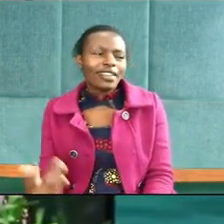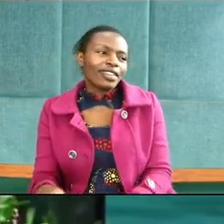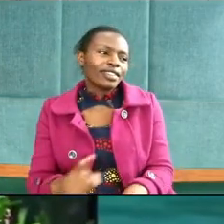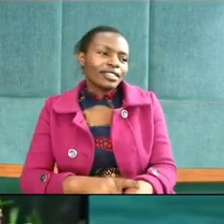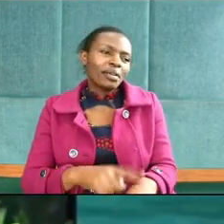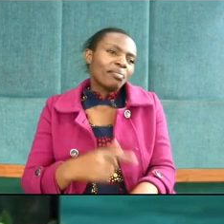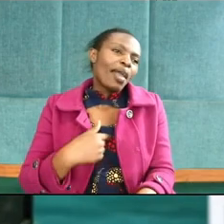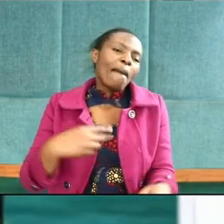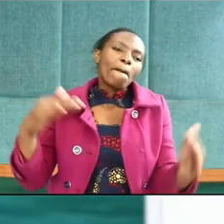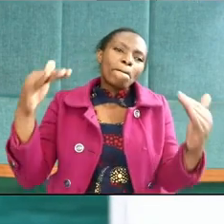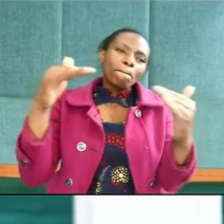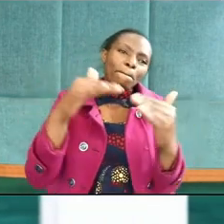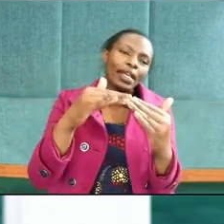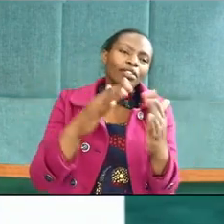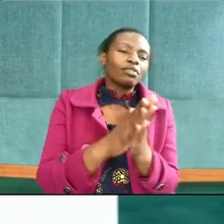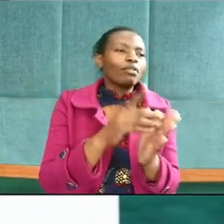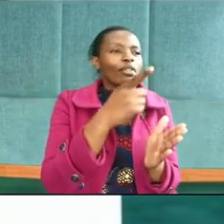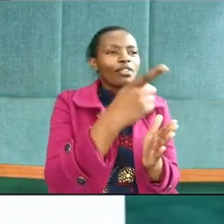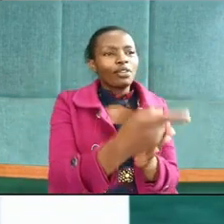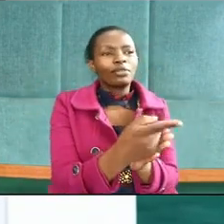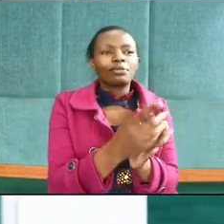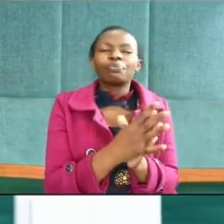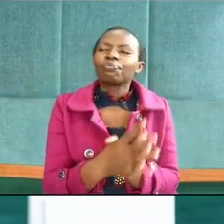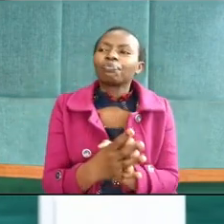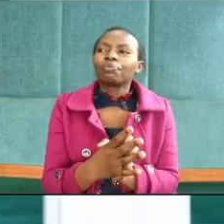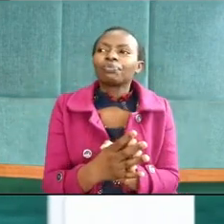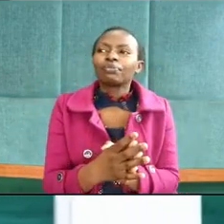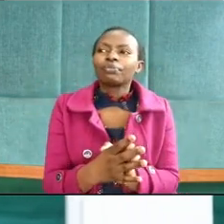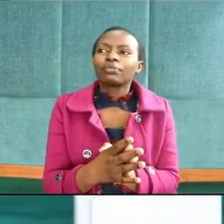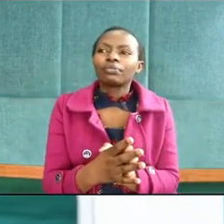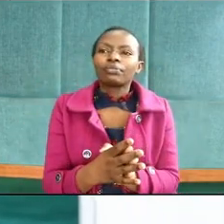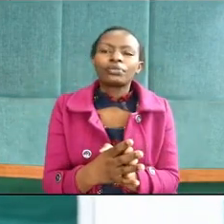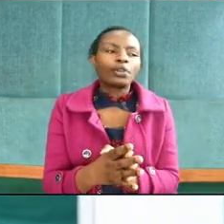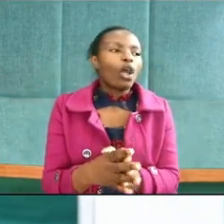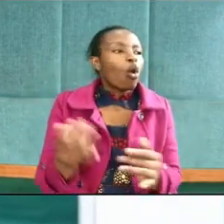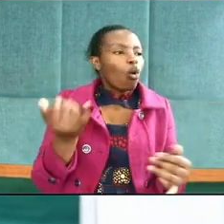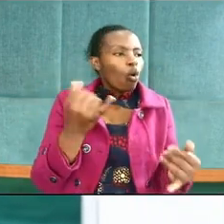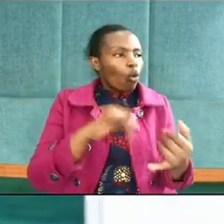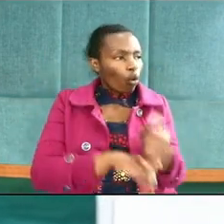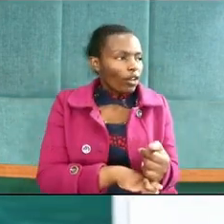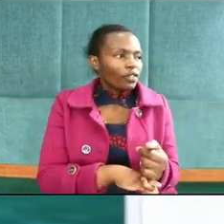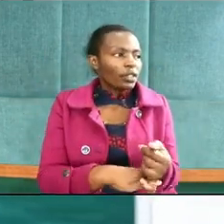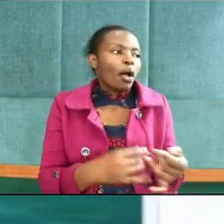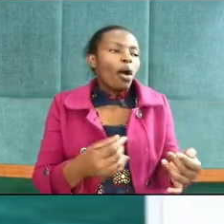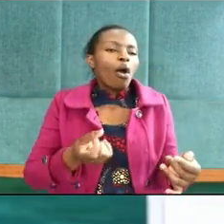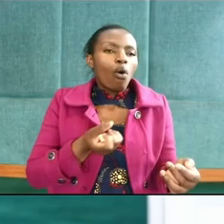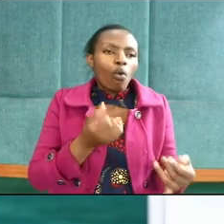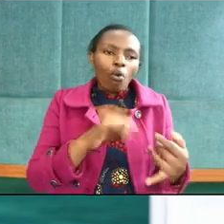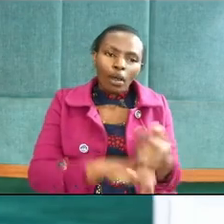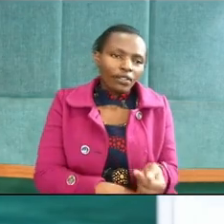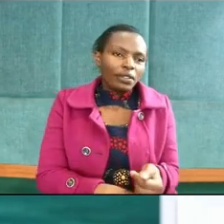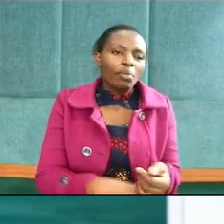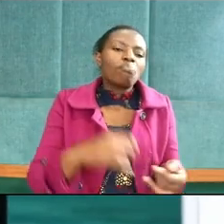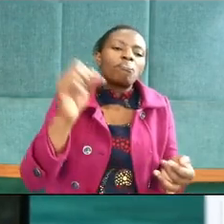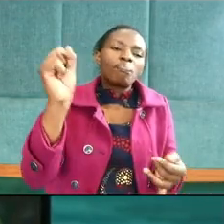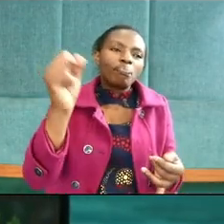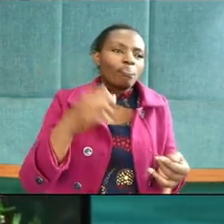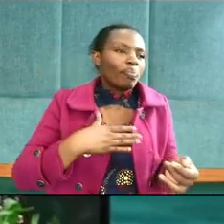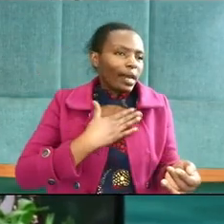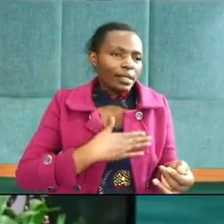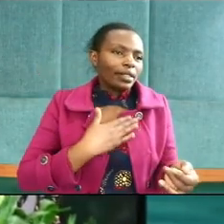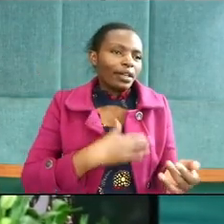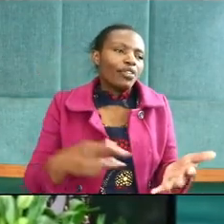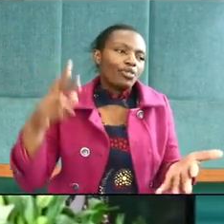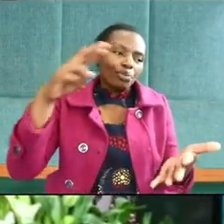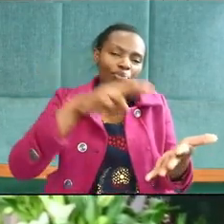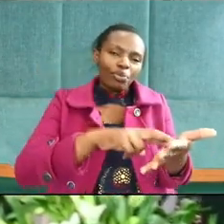wonderful bliss and atmosphere it will give that woman. But I also want to challenge a husband here.